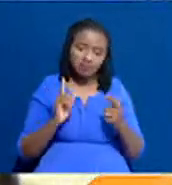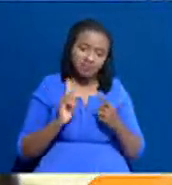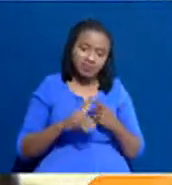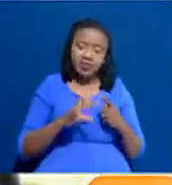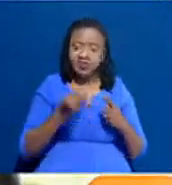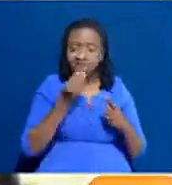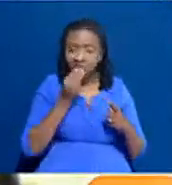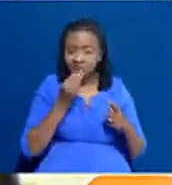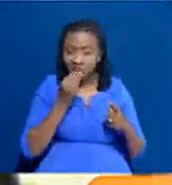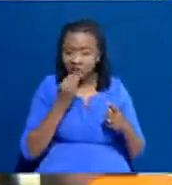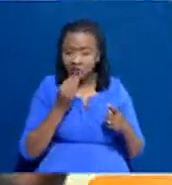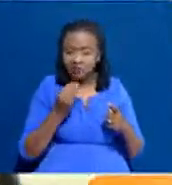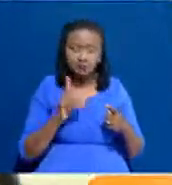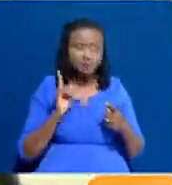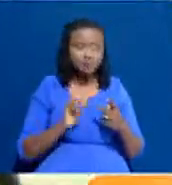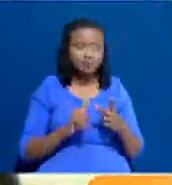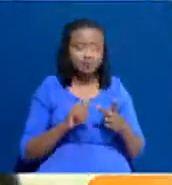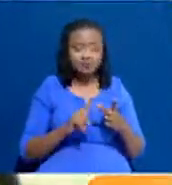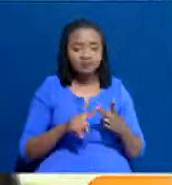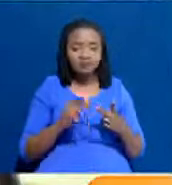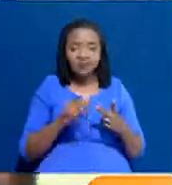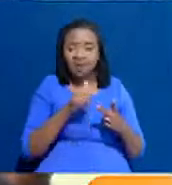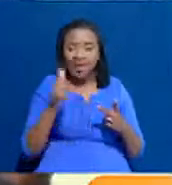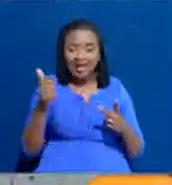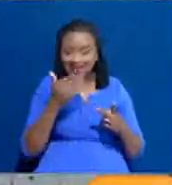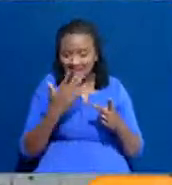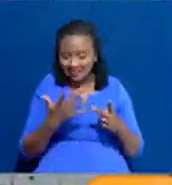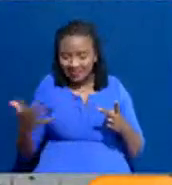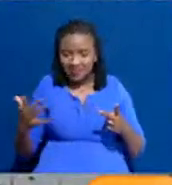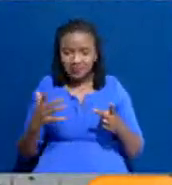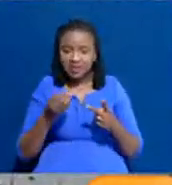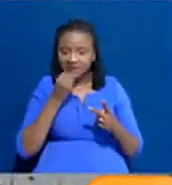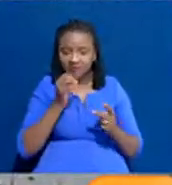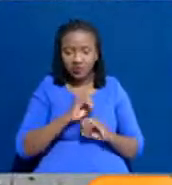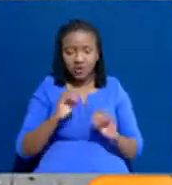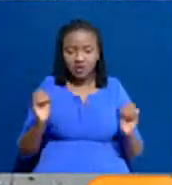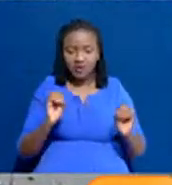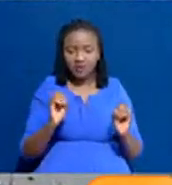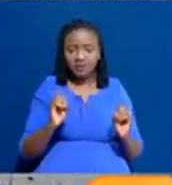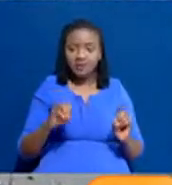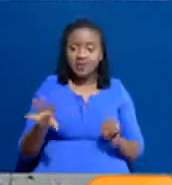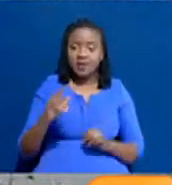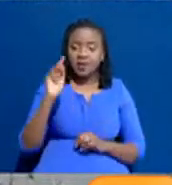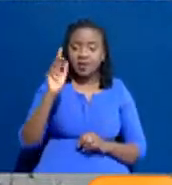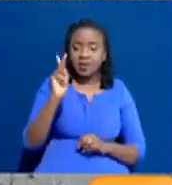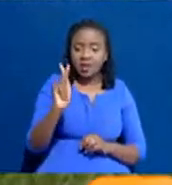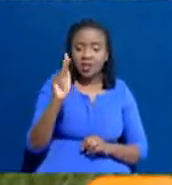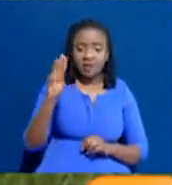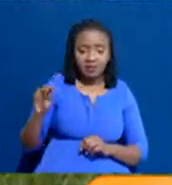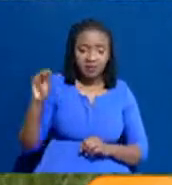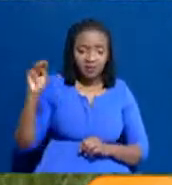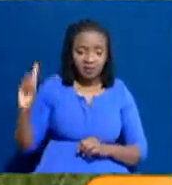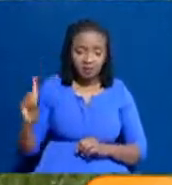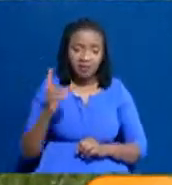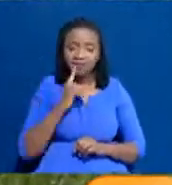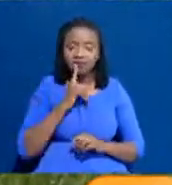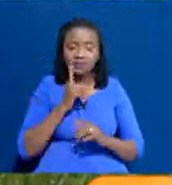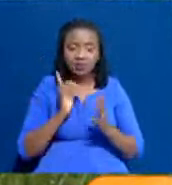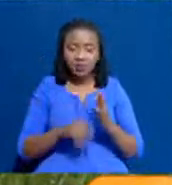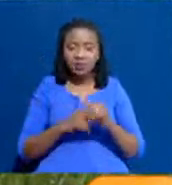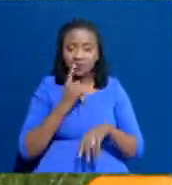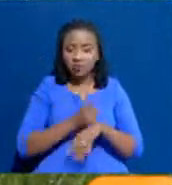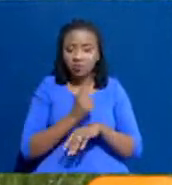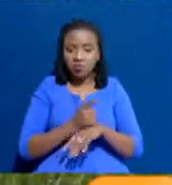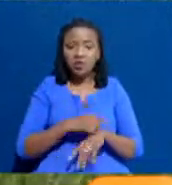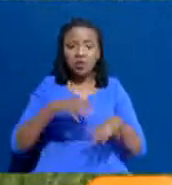provision and non-food provision. The Kenya Meteorological Department has warned of above average rainfall